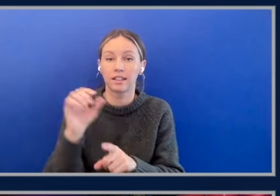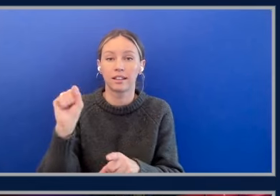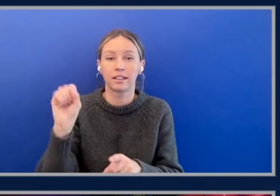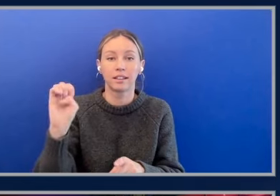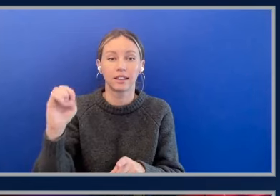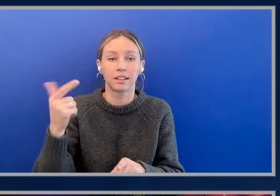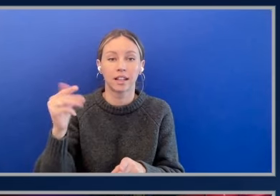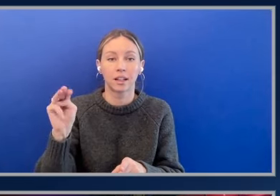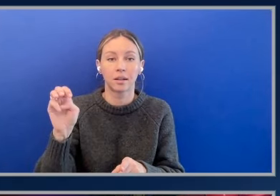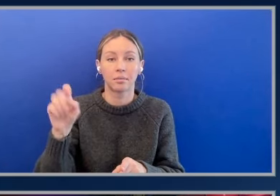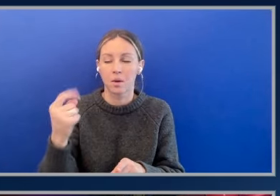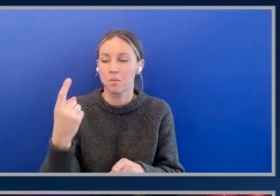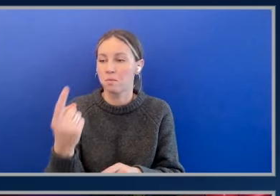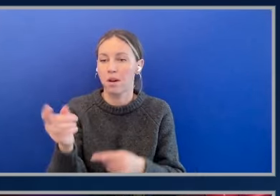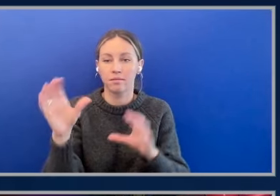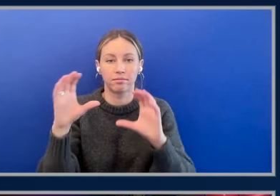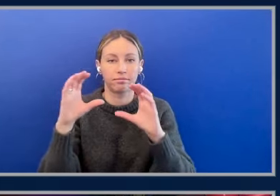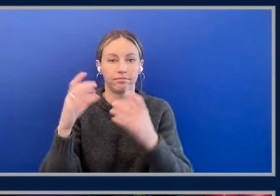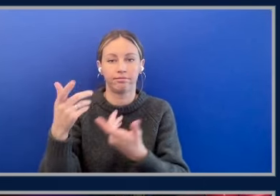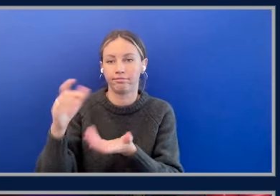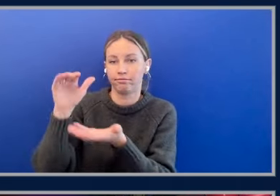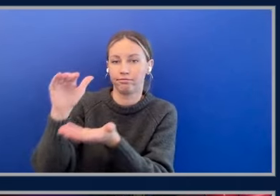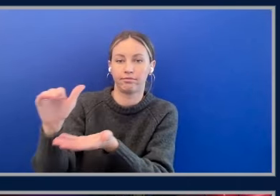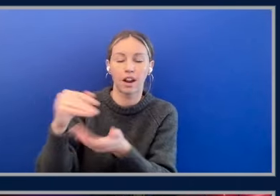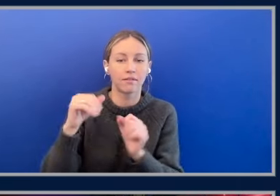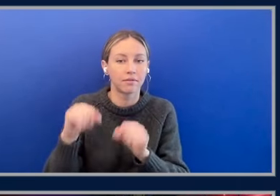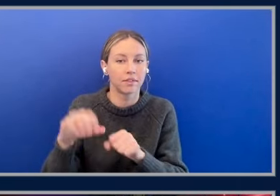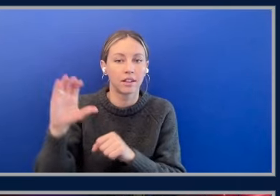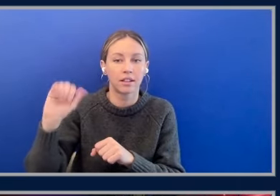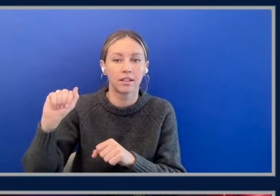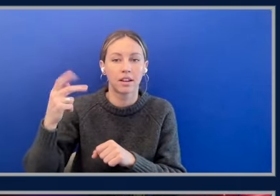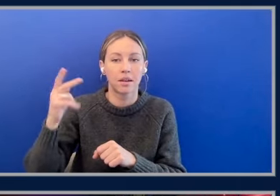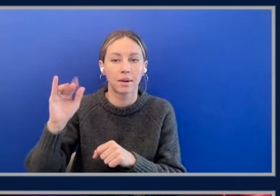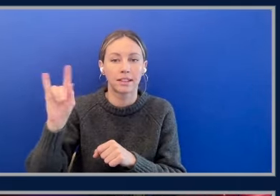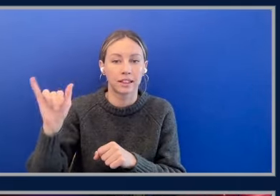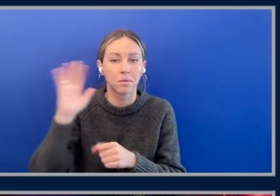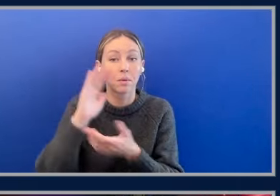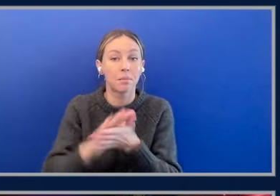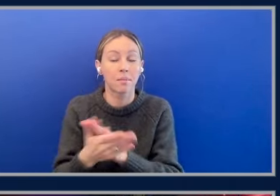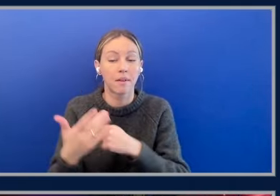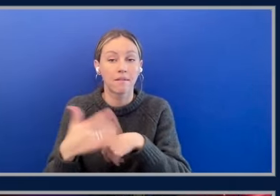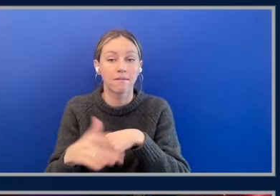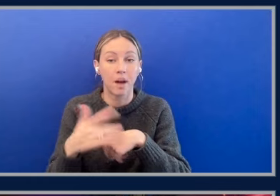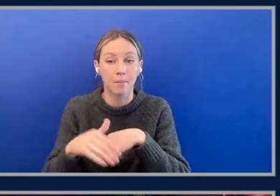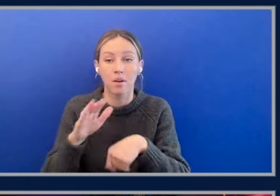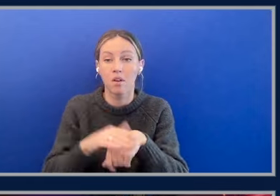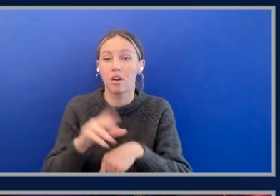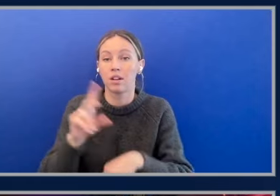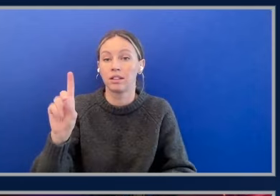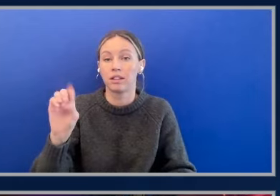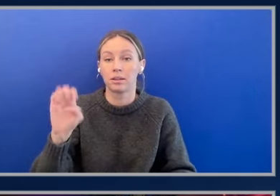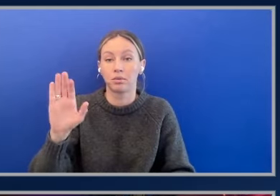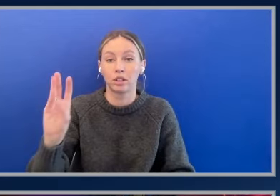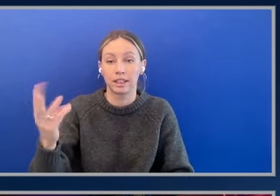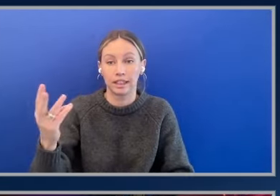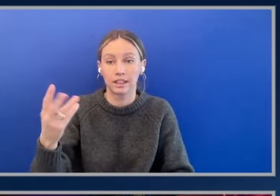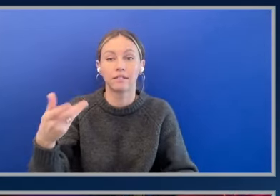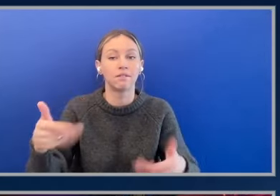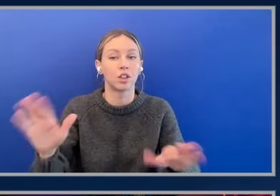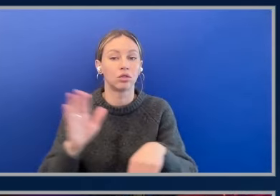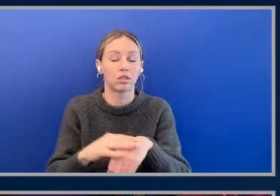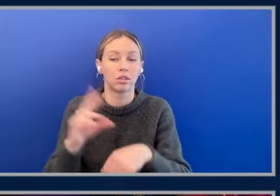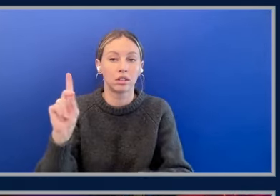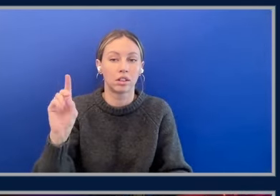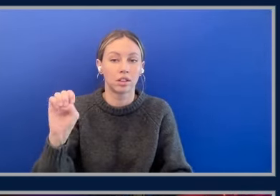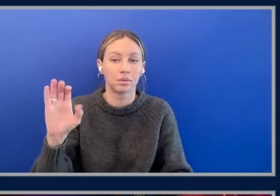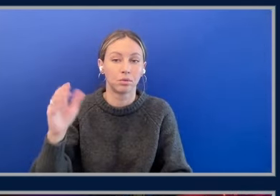of capacity, which will become available on December 6th, as you can see here. And the end date will be December 10th, okay? And then